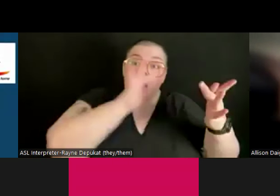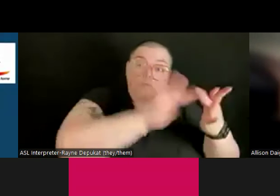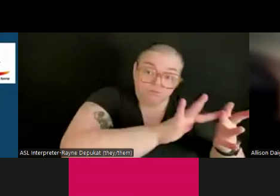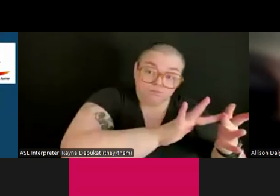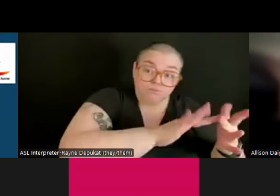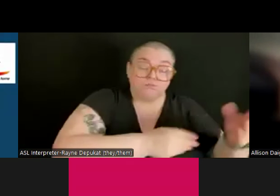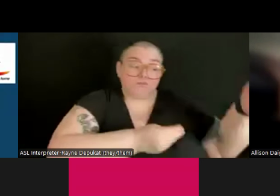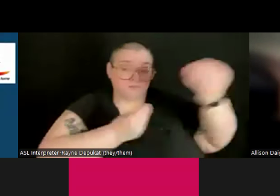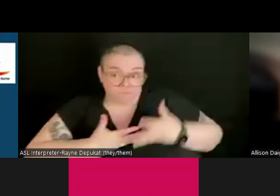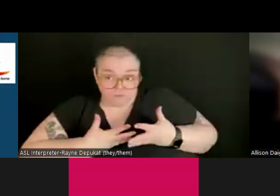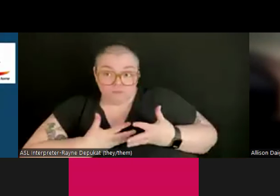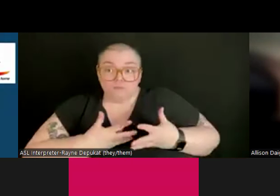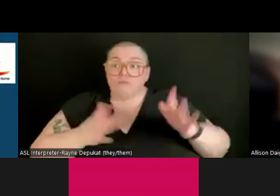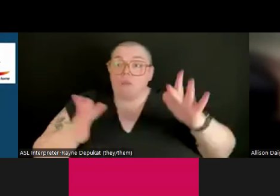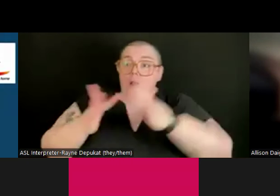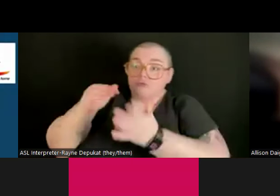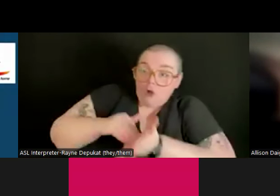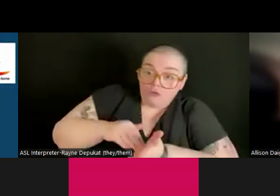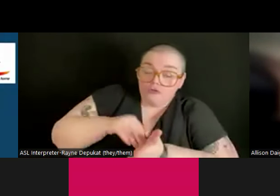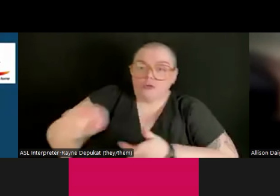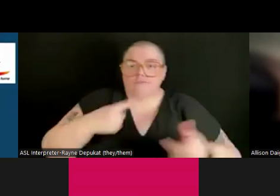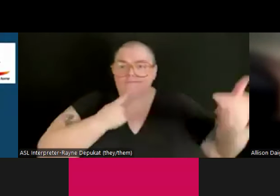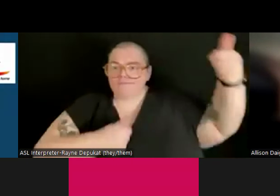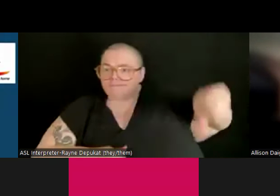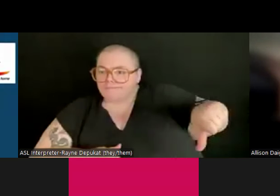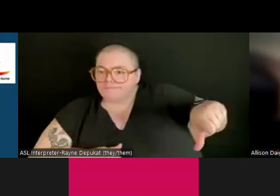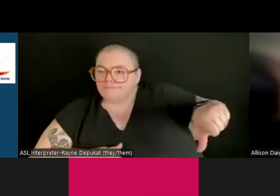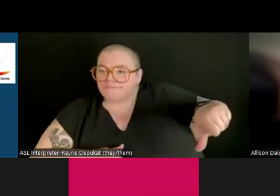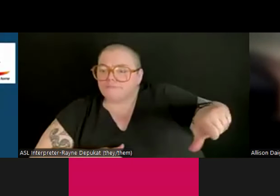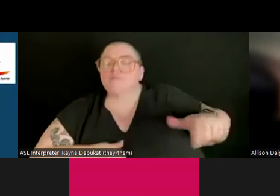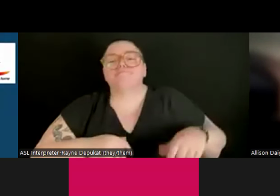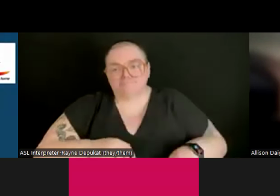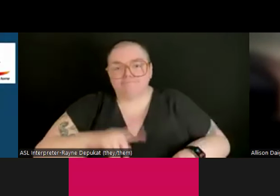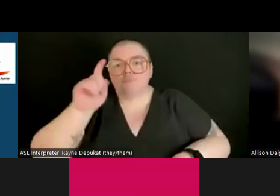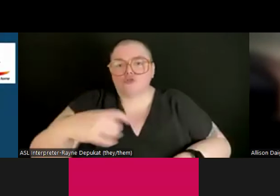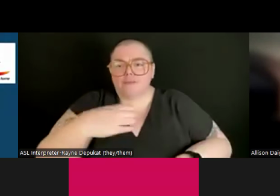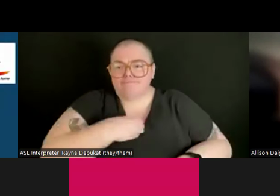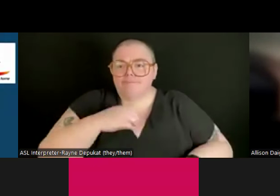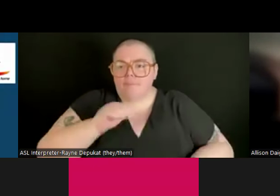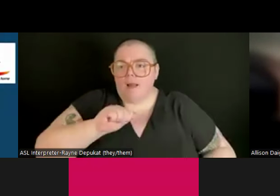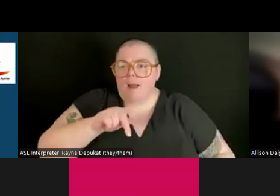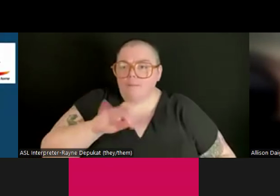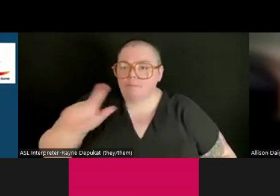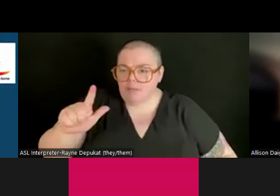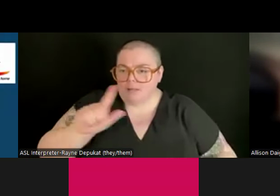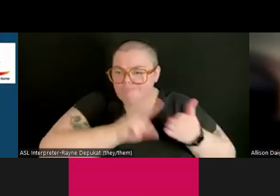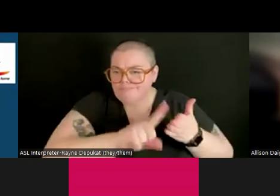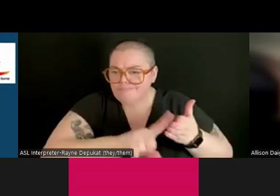appeal. But make sure everything is in writing and using any forms they